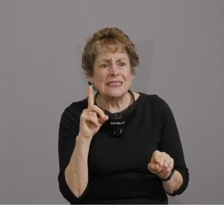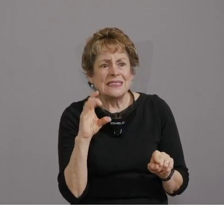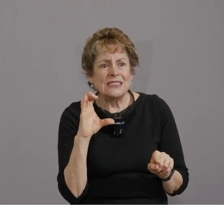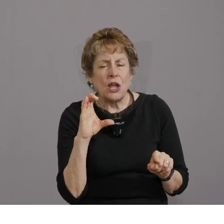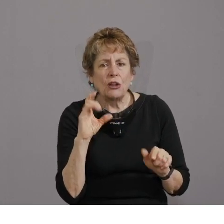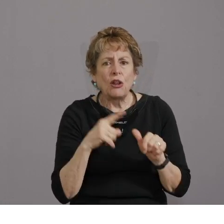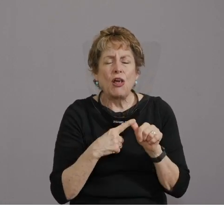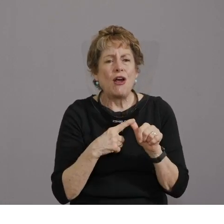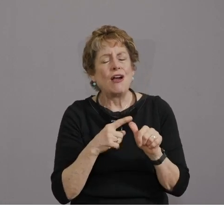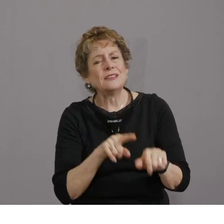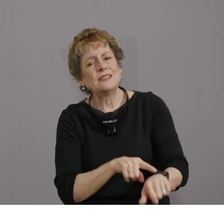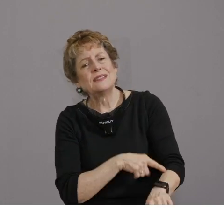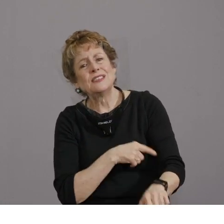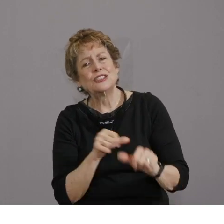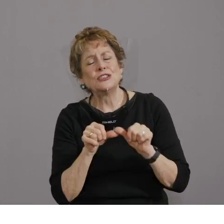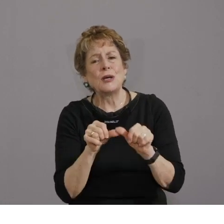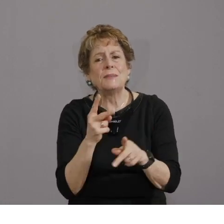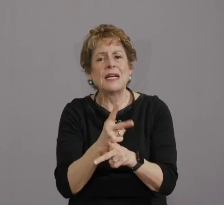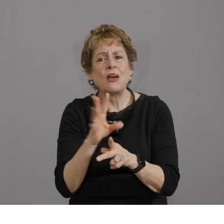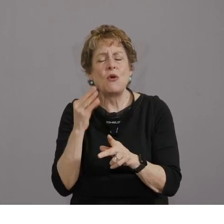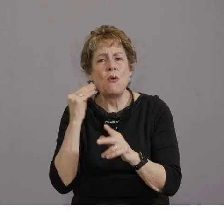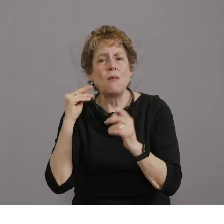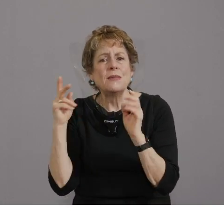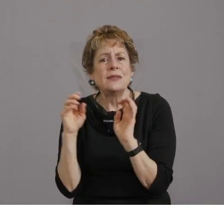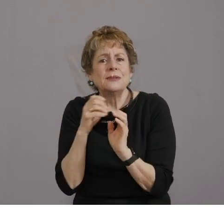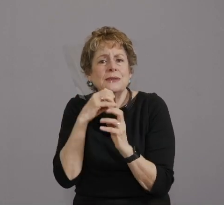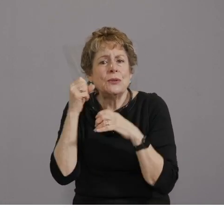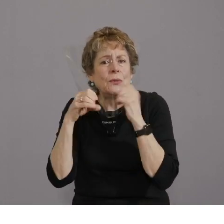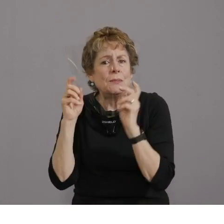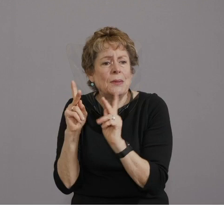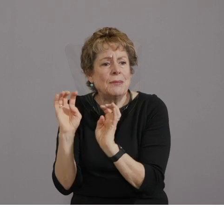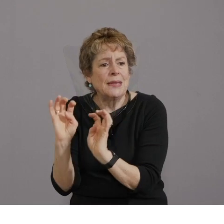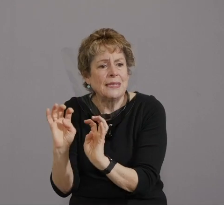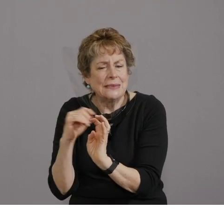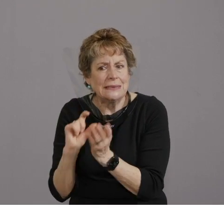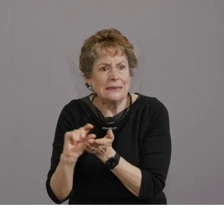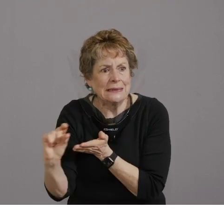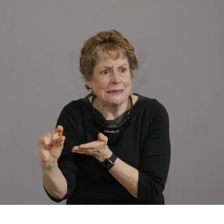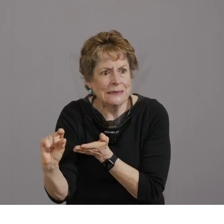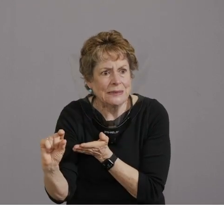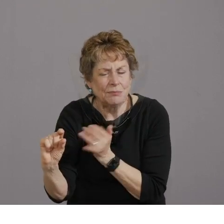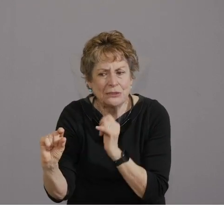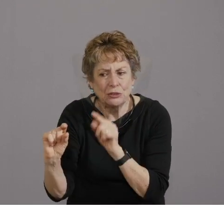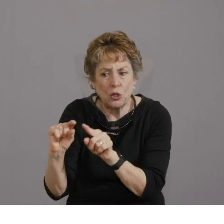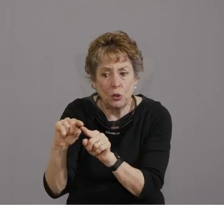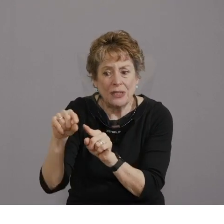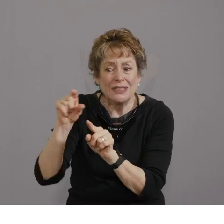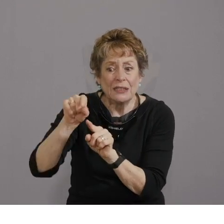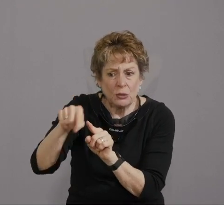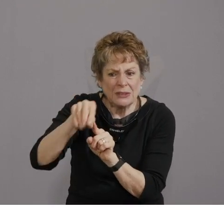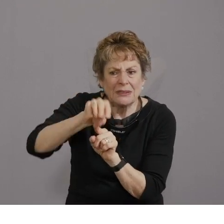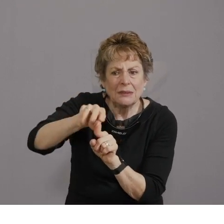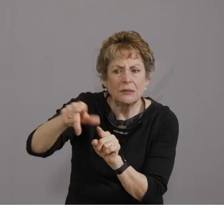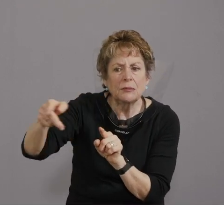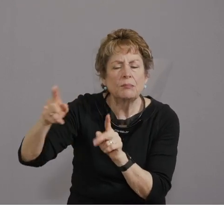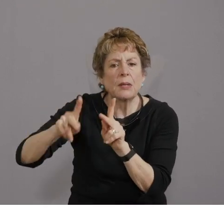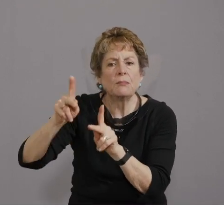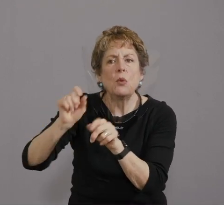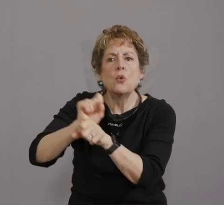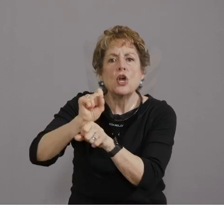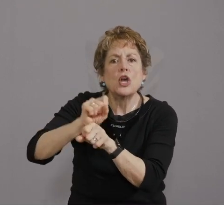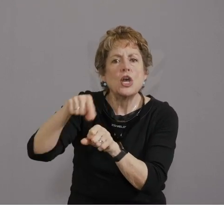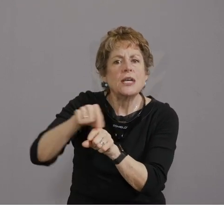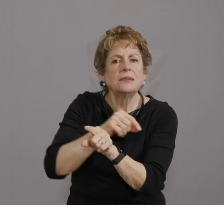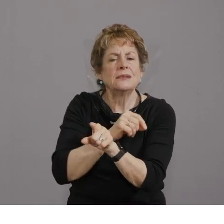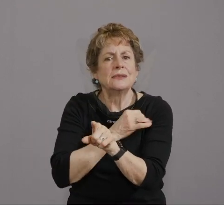that they need to vaccinate our staff and residents at our long-term care facilities. And then you can also